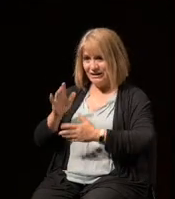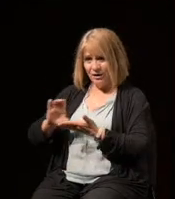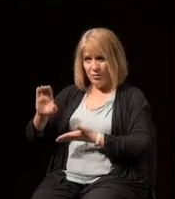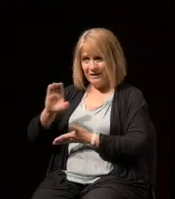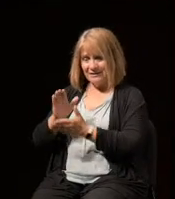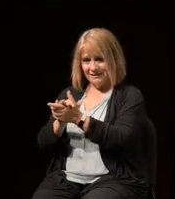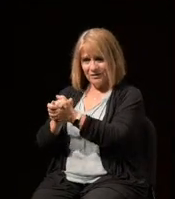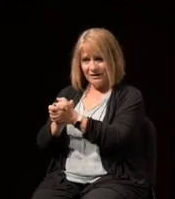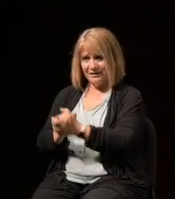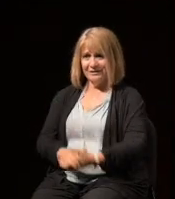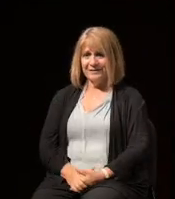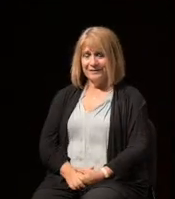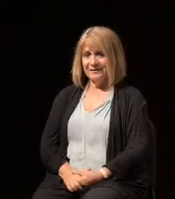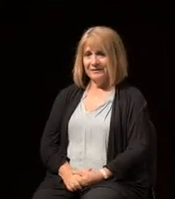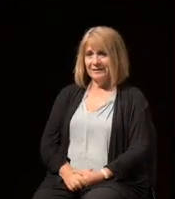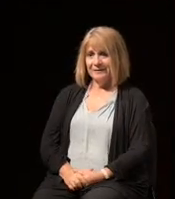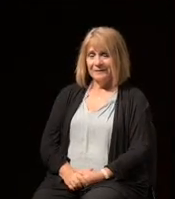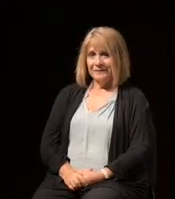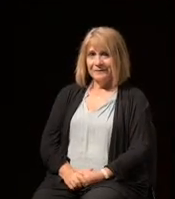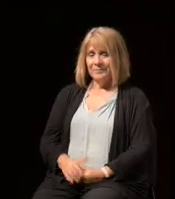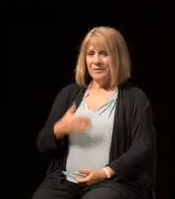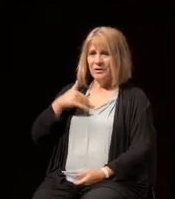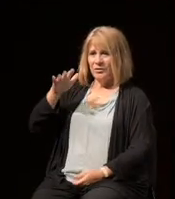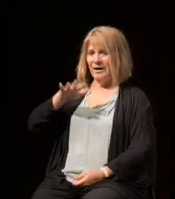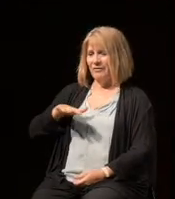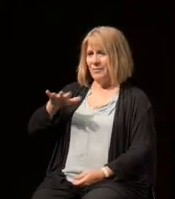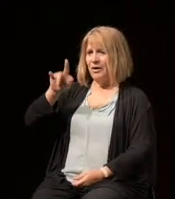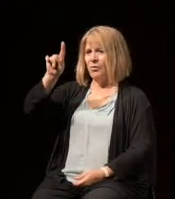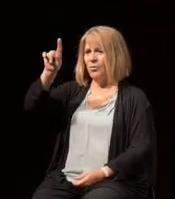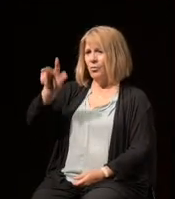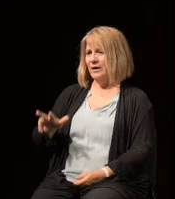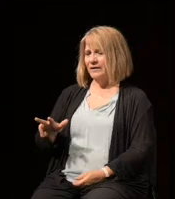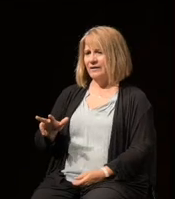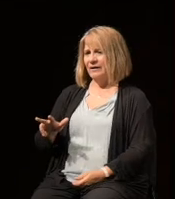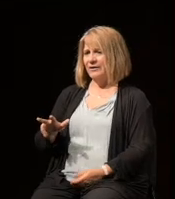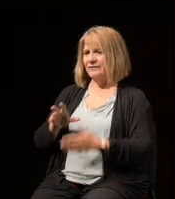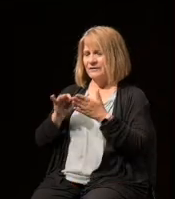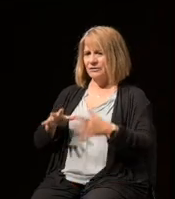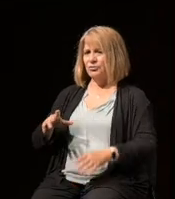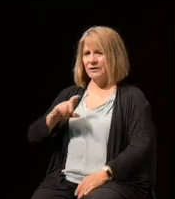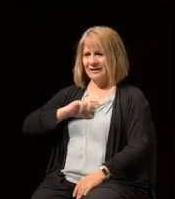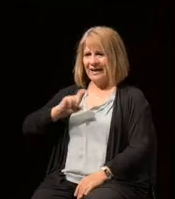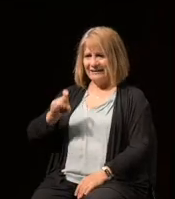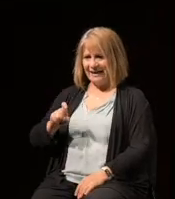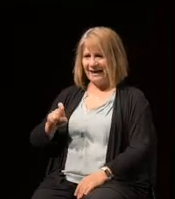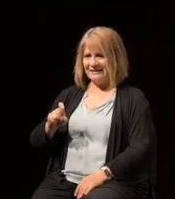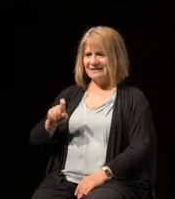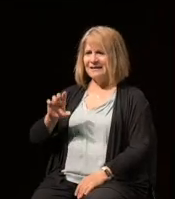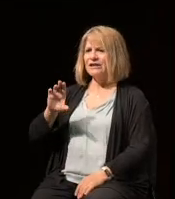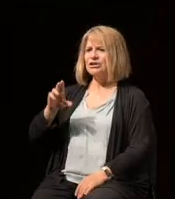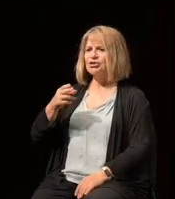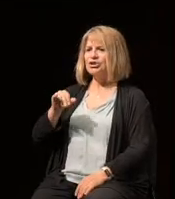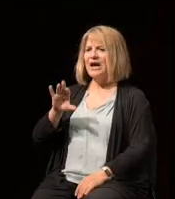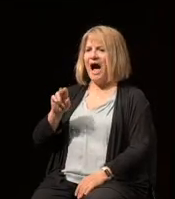have about 1/3 of your students are Latinx, Chicano, Hispanic, Mexican-American,